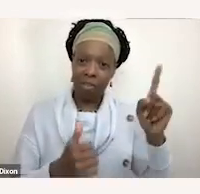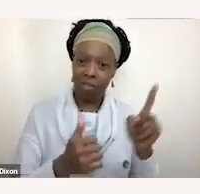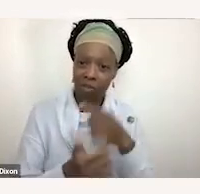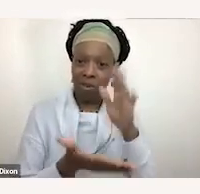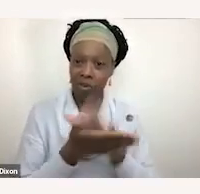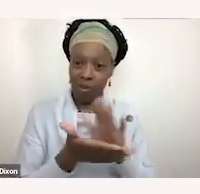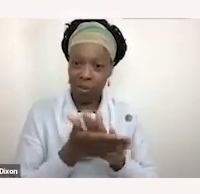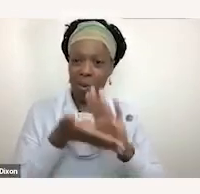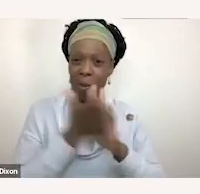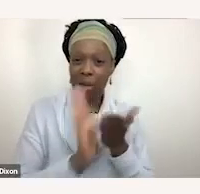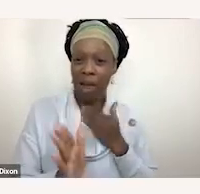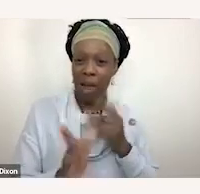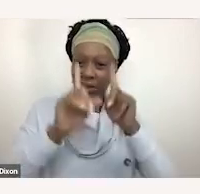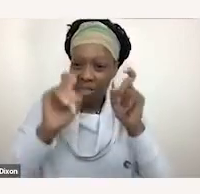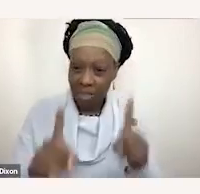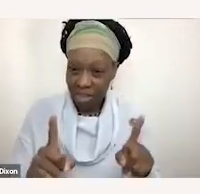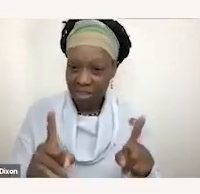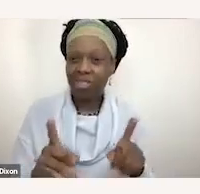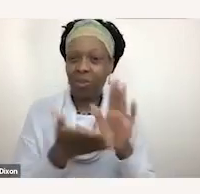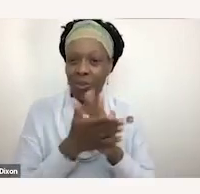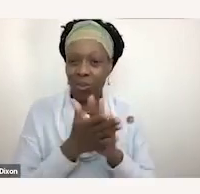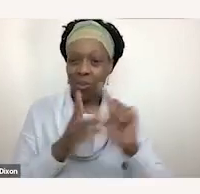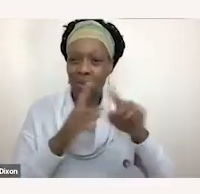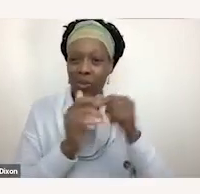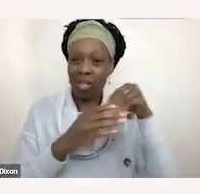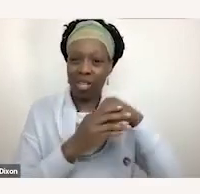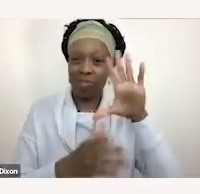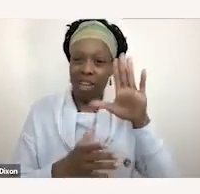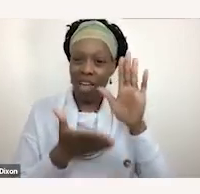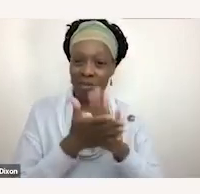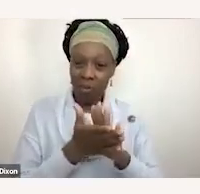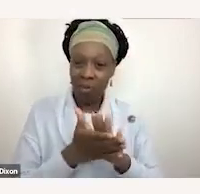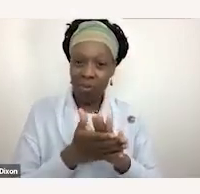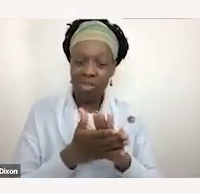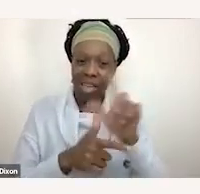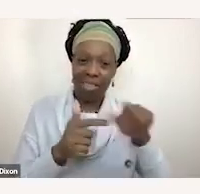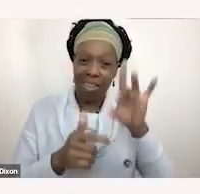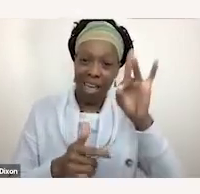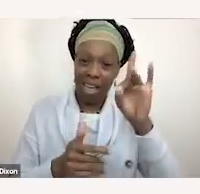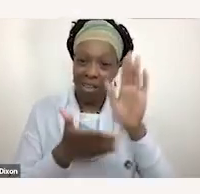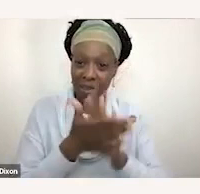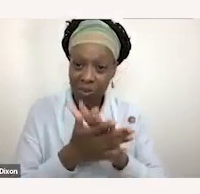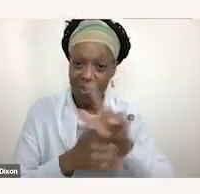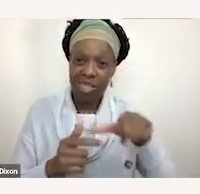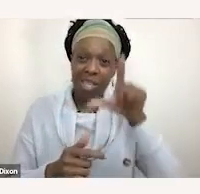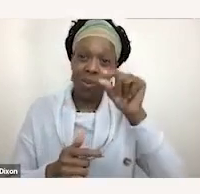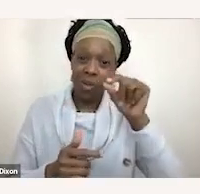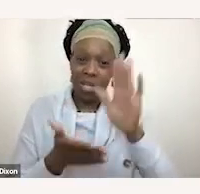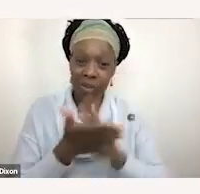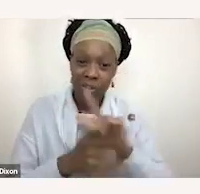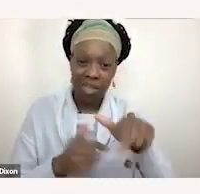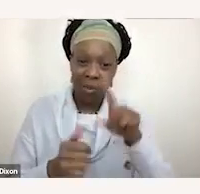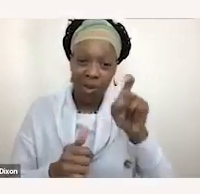a pilot of this program. So we started in 5 schools, went to 8 schools, went to 20 schools, you know, went to almost 100 schools